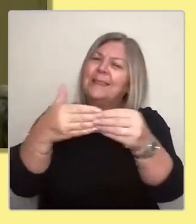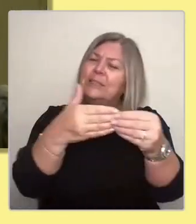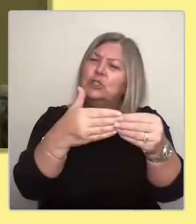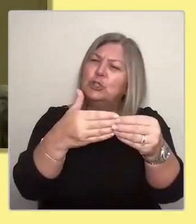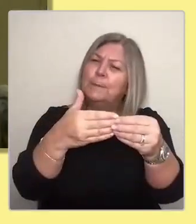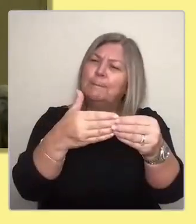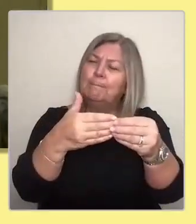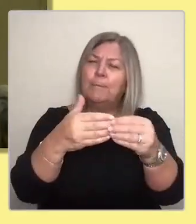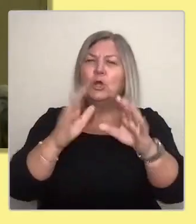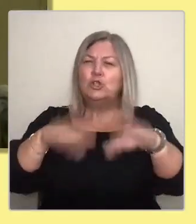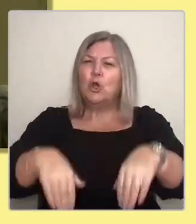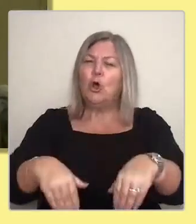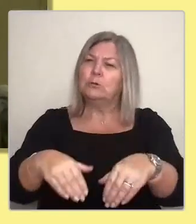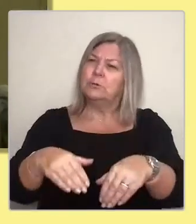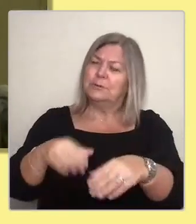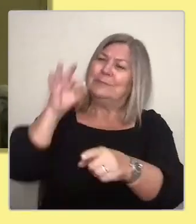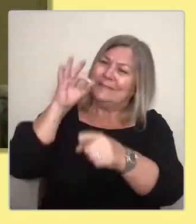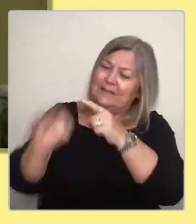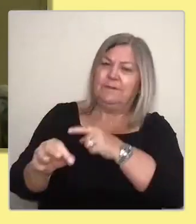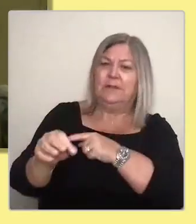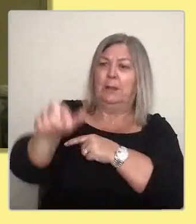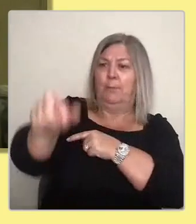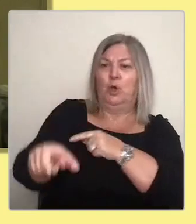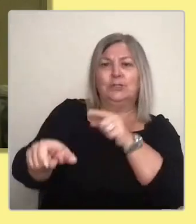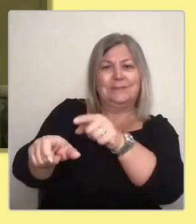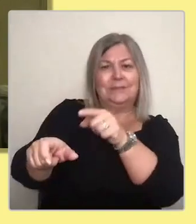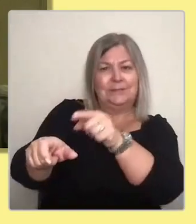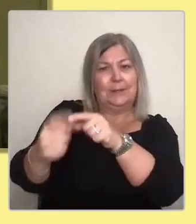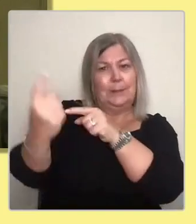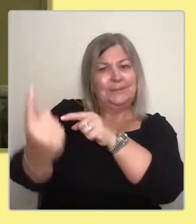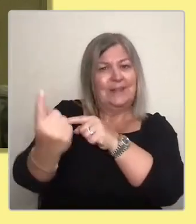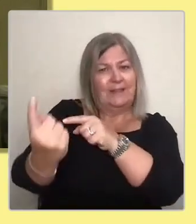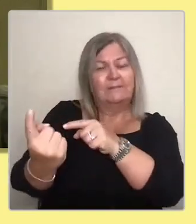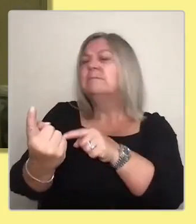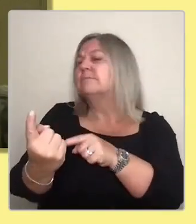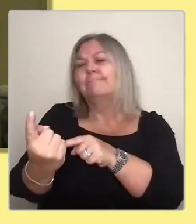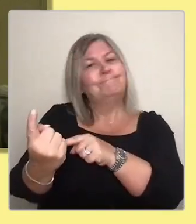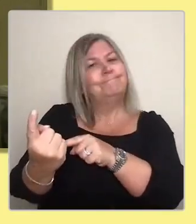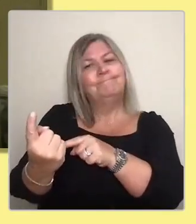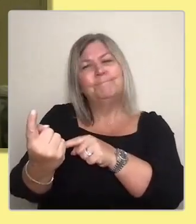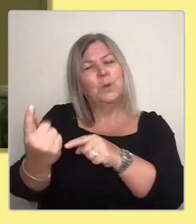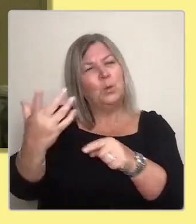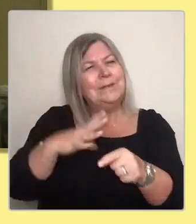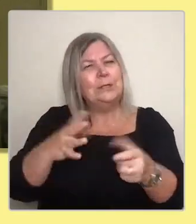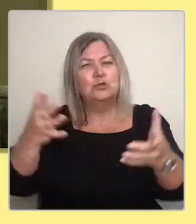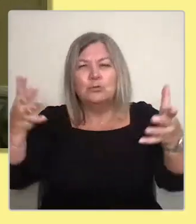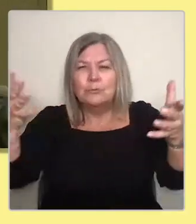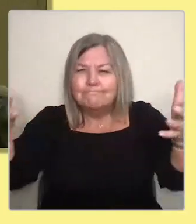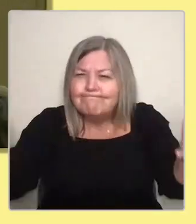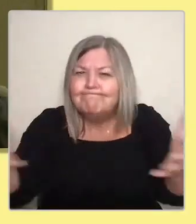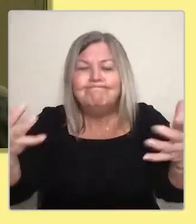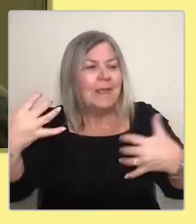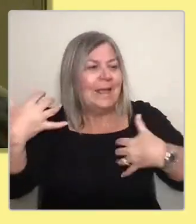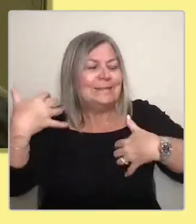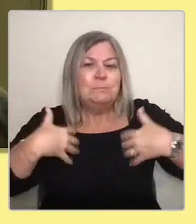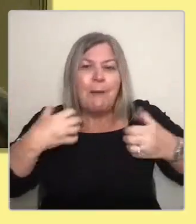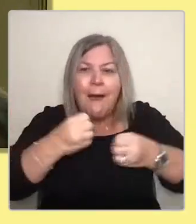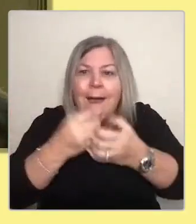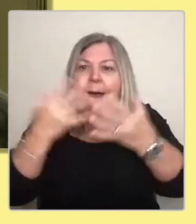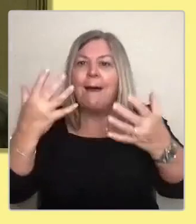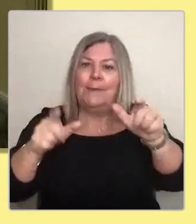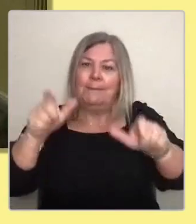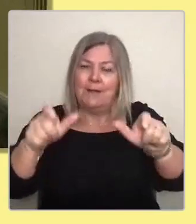the leader themselves. Leadership is about inspiring other people. Leadership is about building teams, getting people